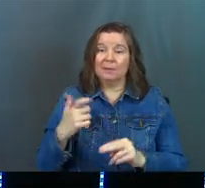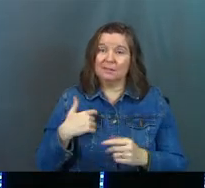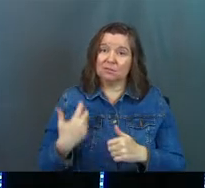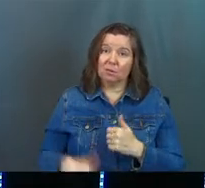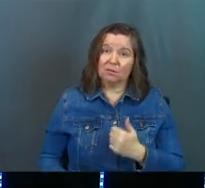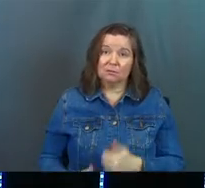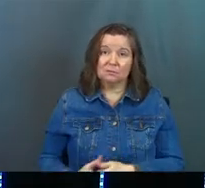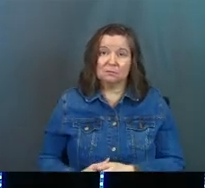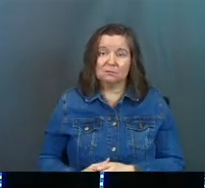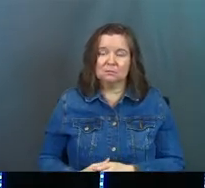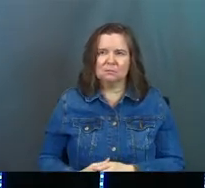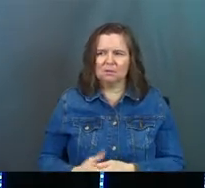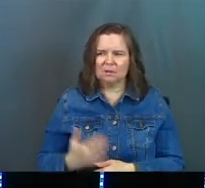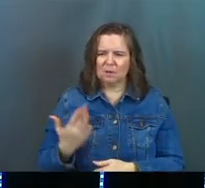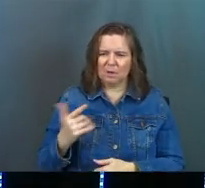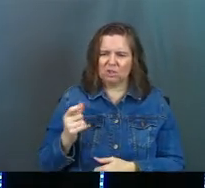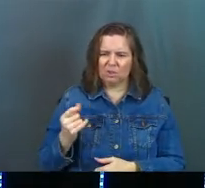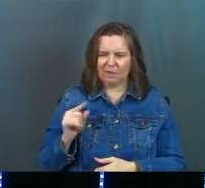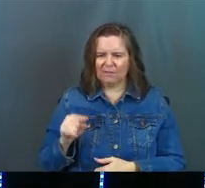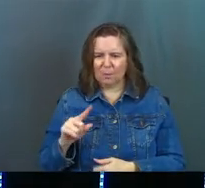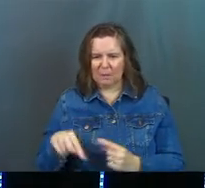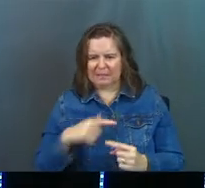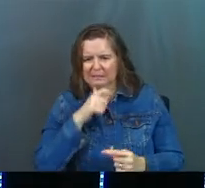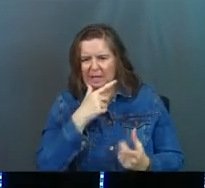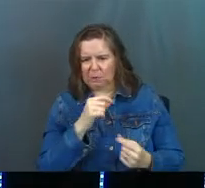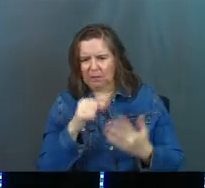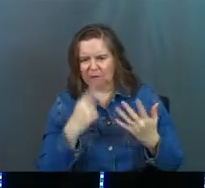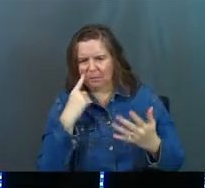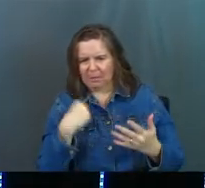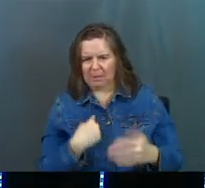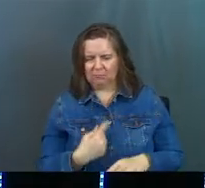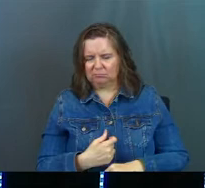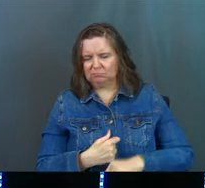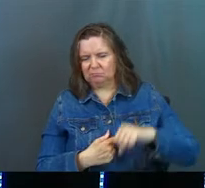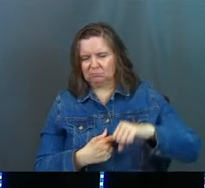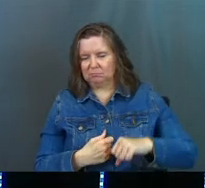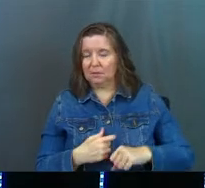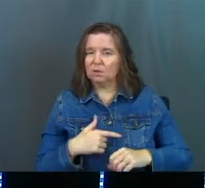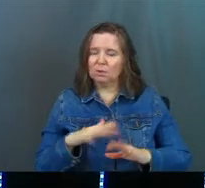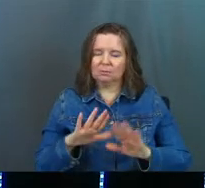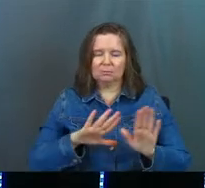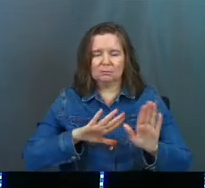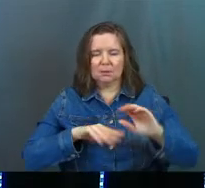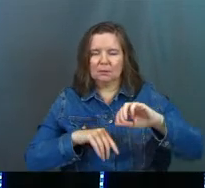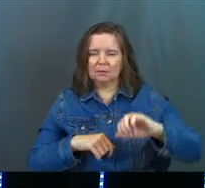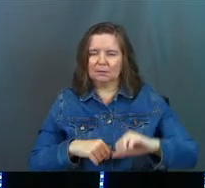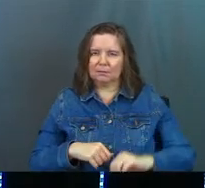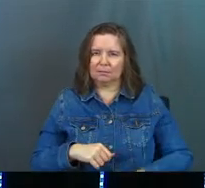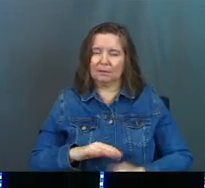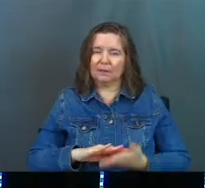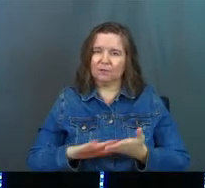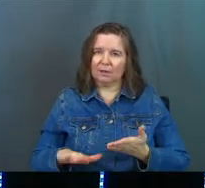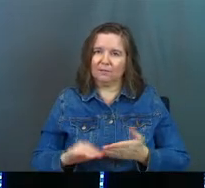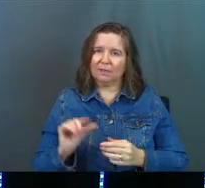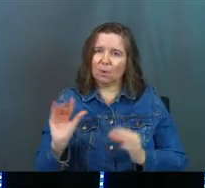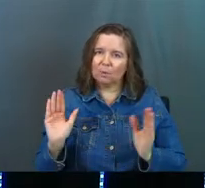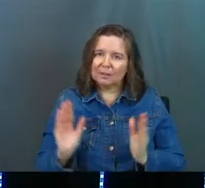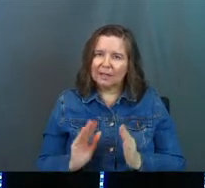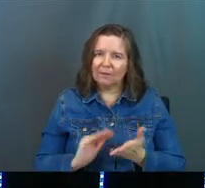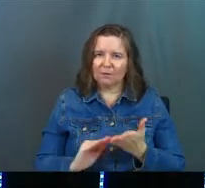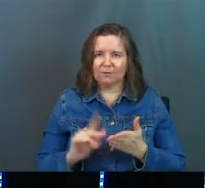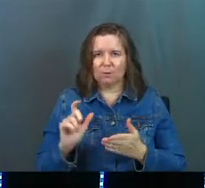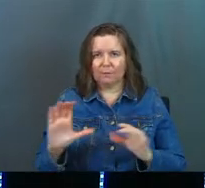Because it's hard. Why should I do this for him when he hasn't done all these things? And you've got to forgive those things, the little forgivenesses you got